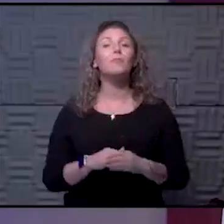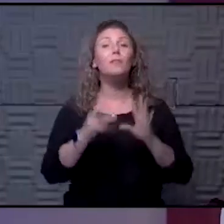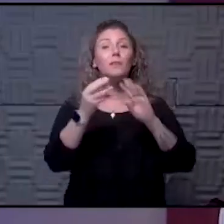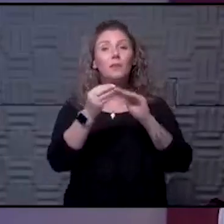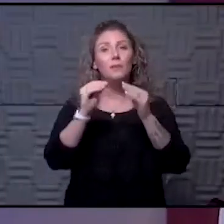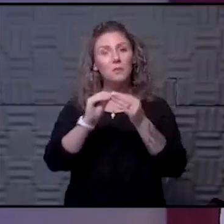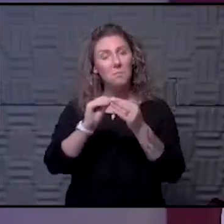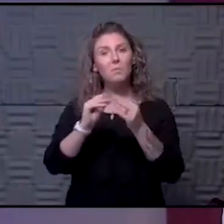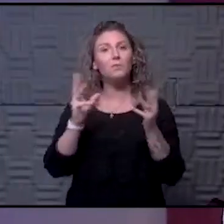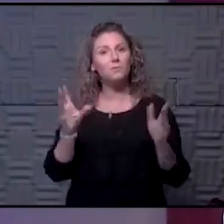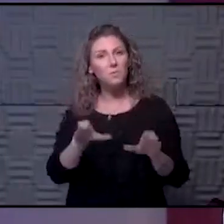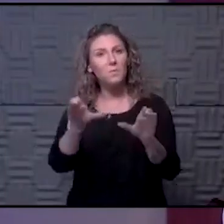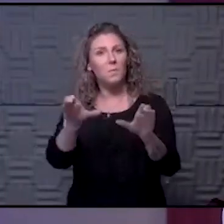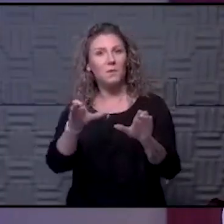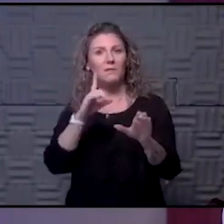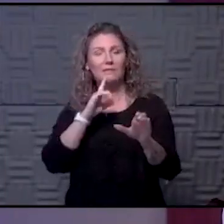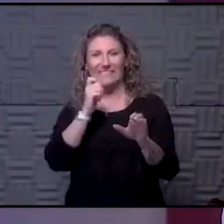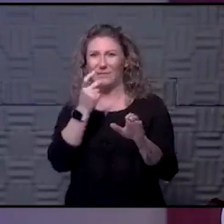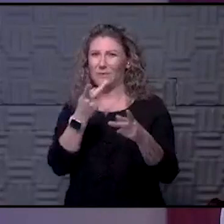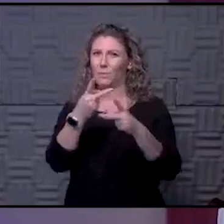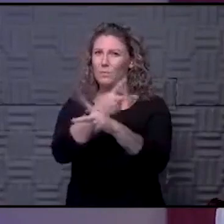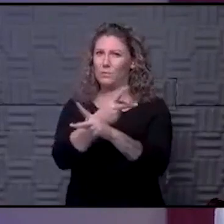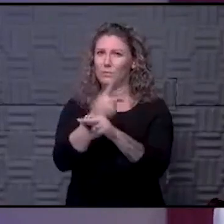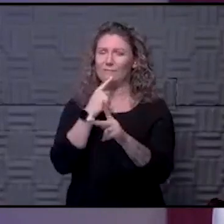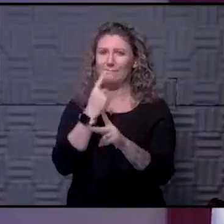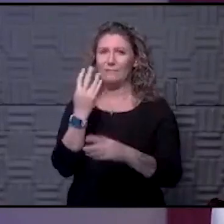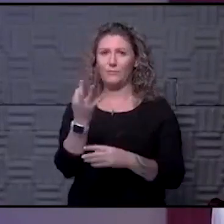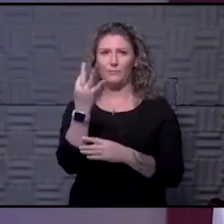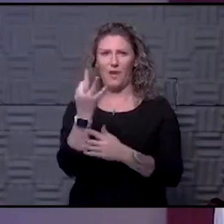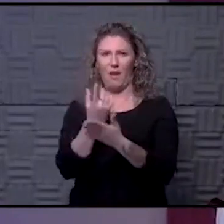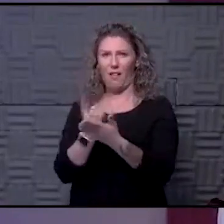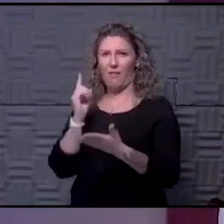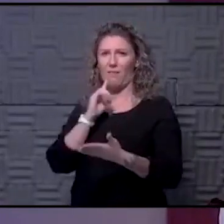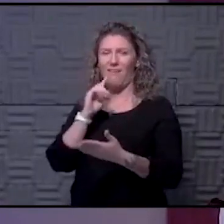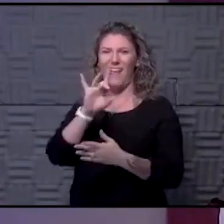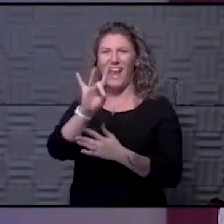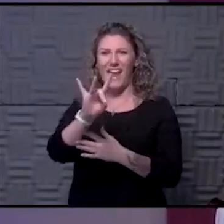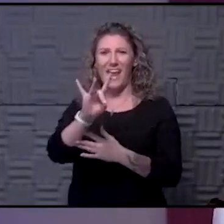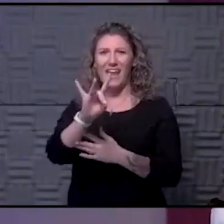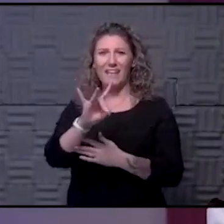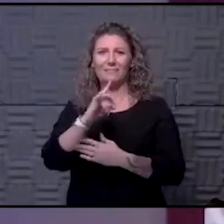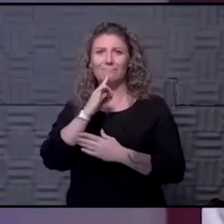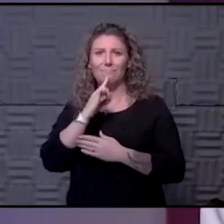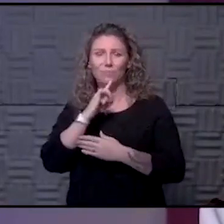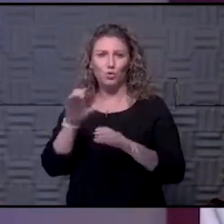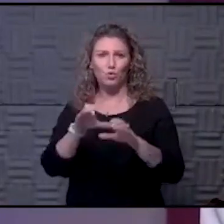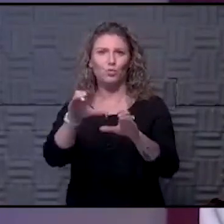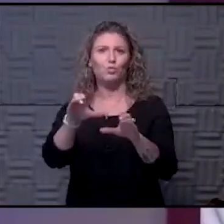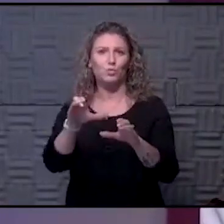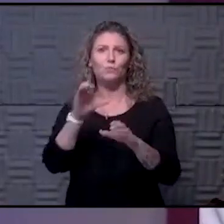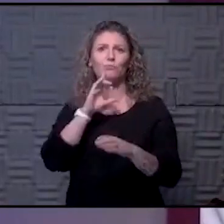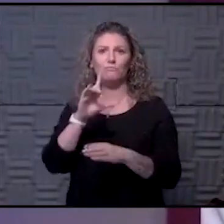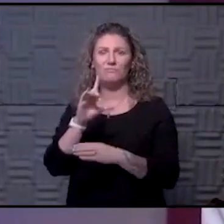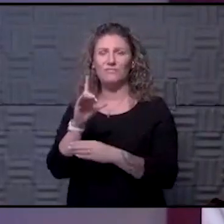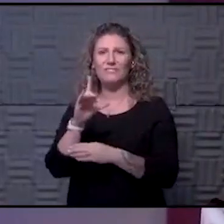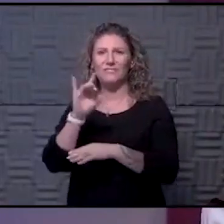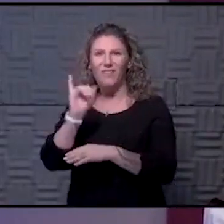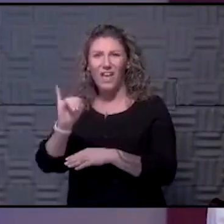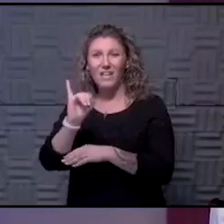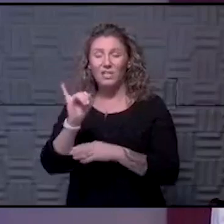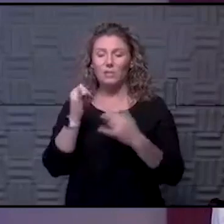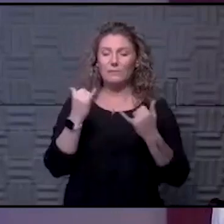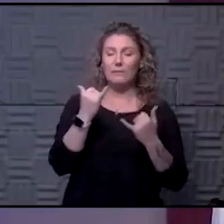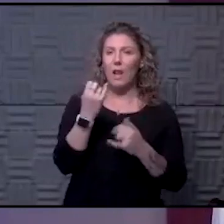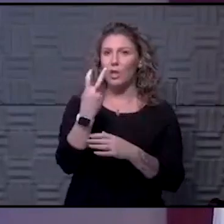numbers, we're doing a little bit worse. So I think on Friday maybe we had 8 acute infections. Today we have 12 acute infections,